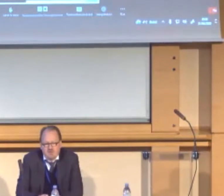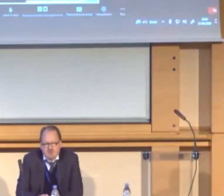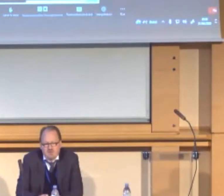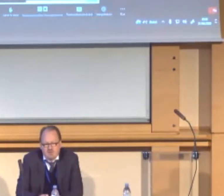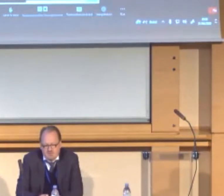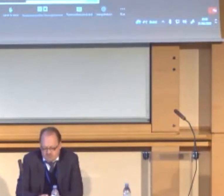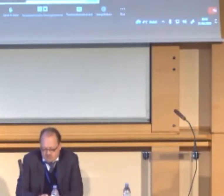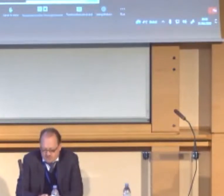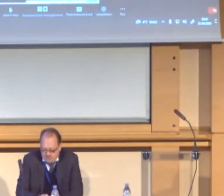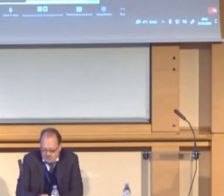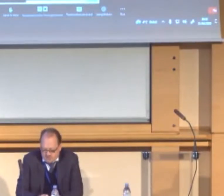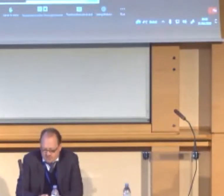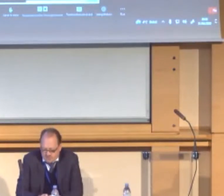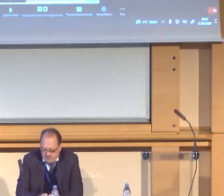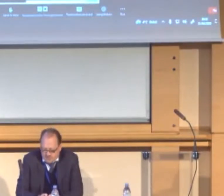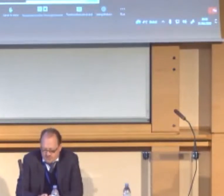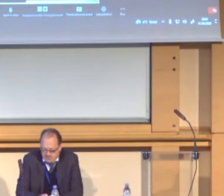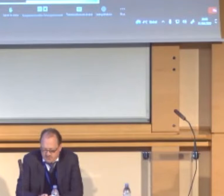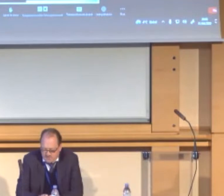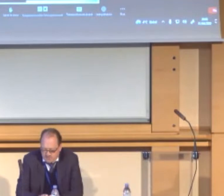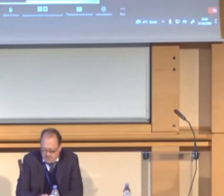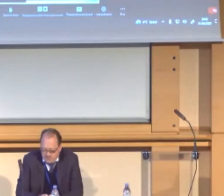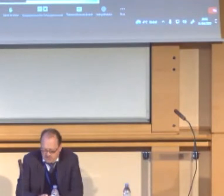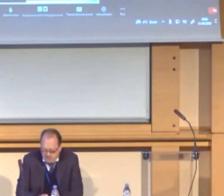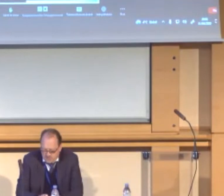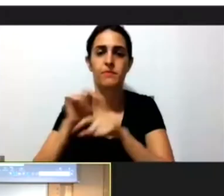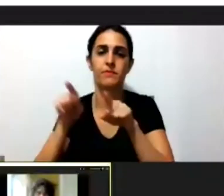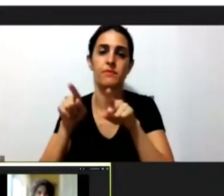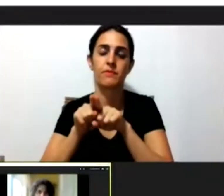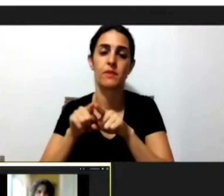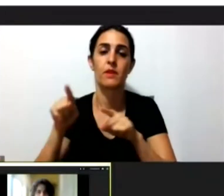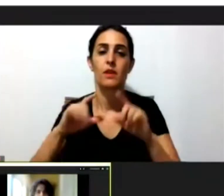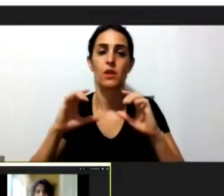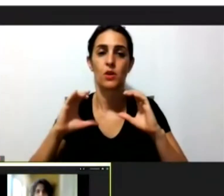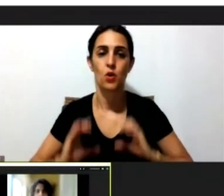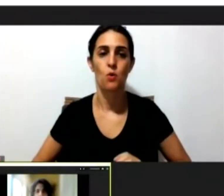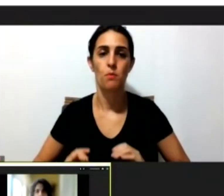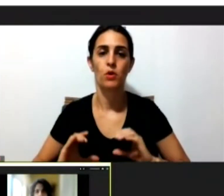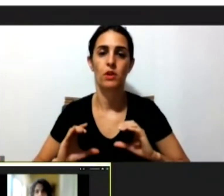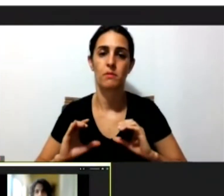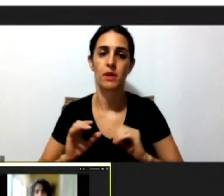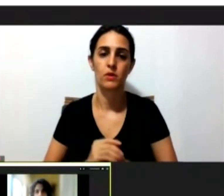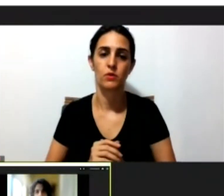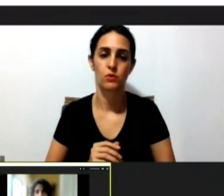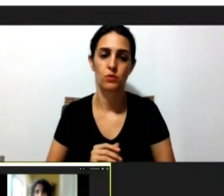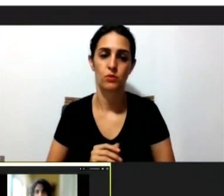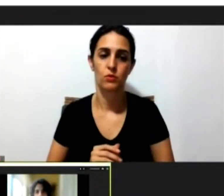conduct, which are in our OECD guidelines for multinational enterprises.